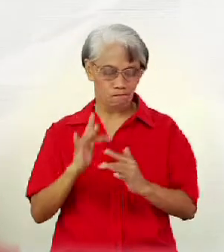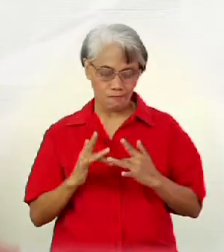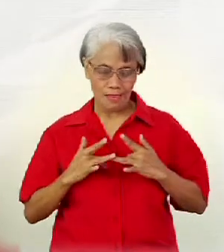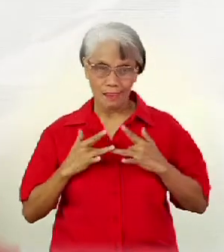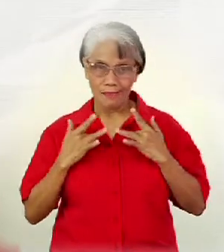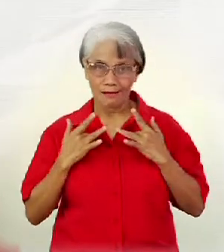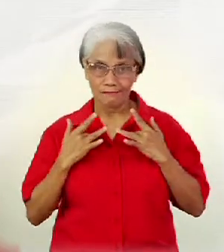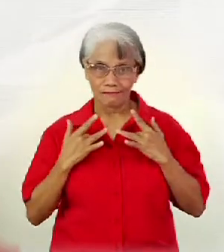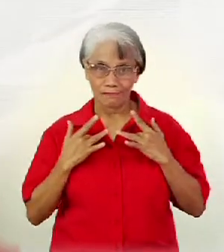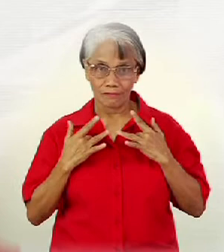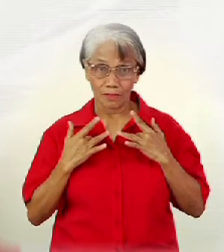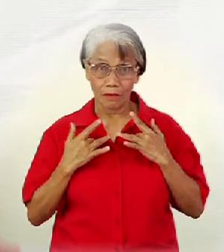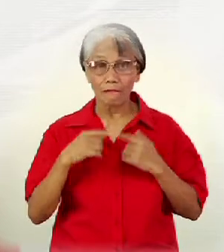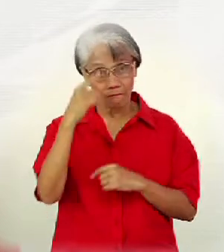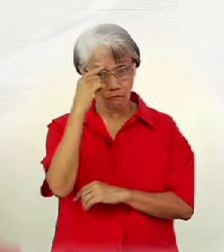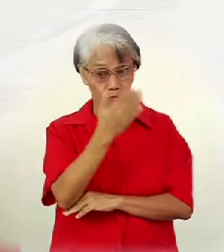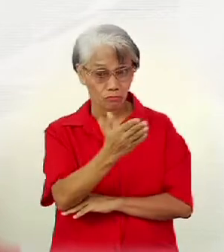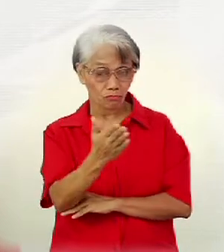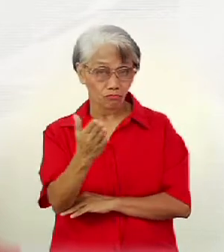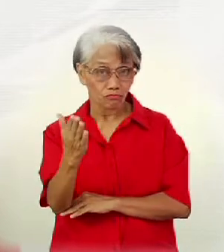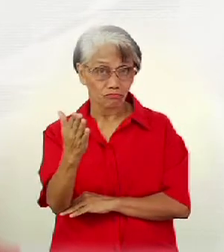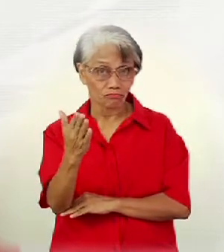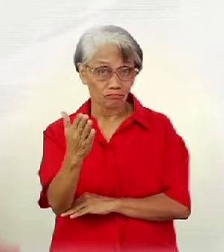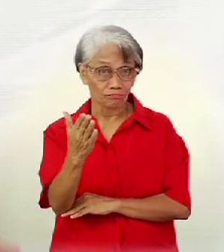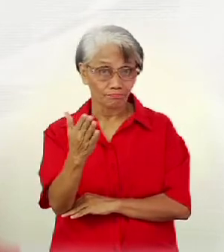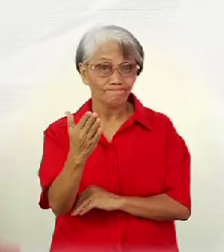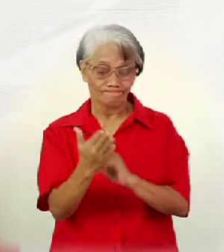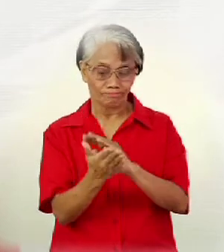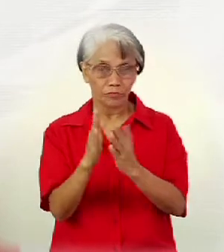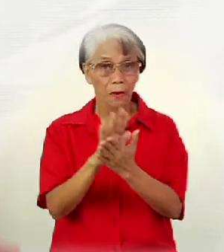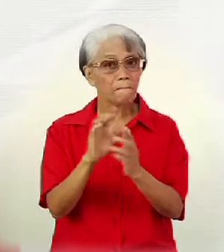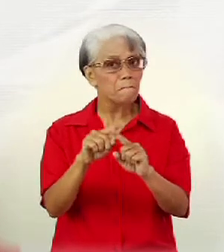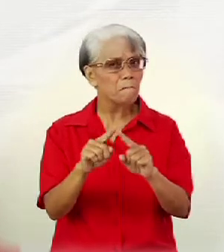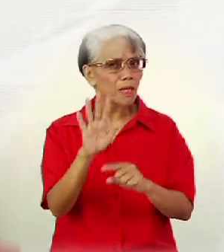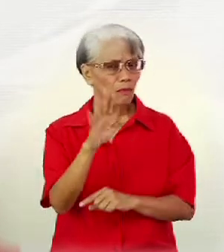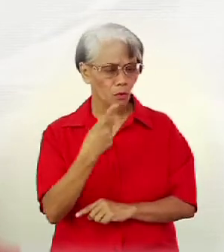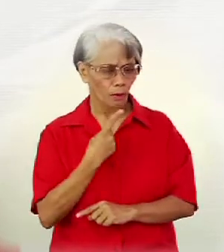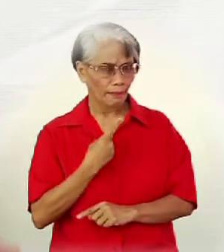of your choice, in order for you to fulfill not your